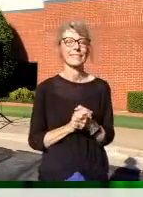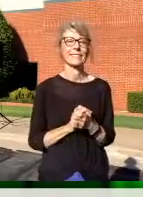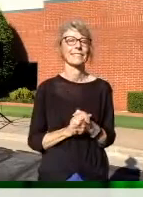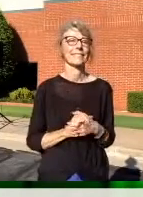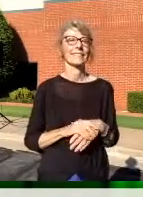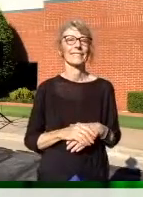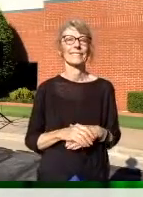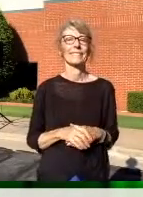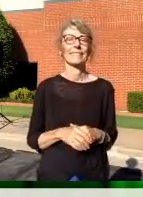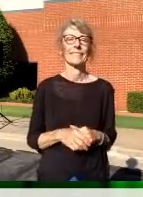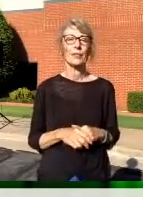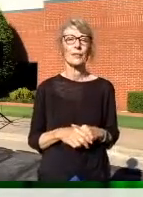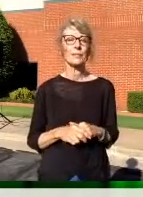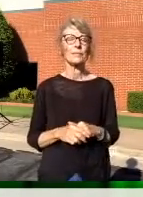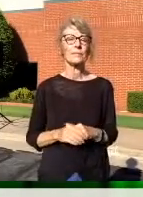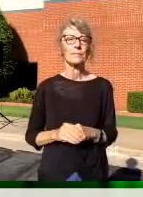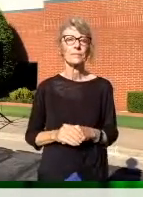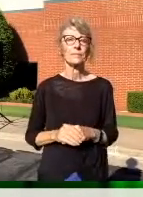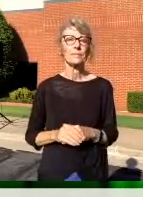So